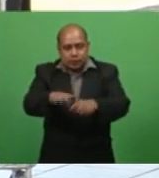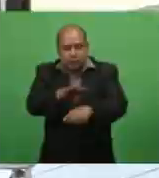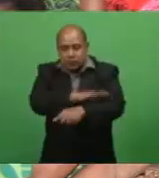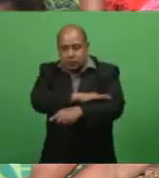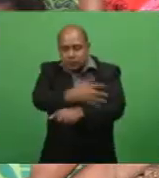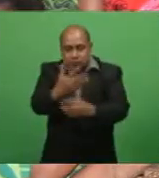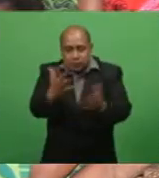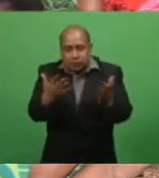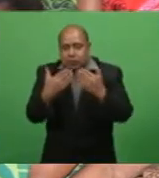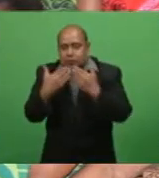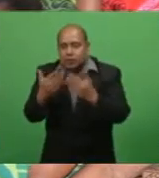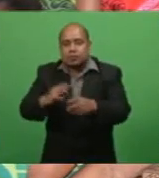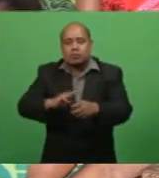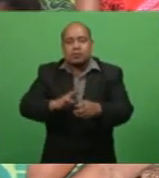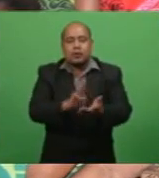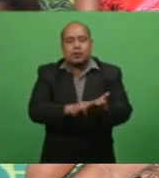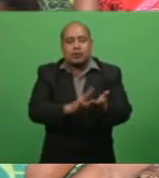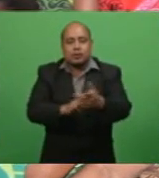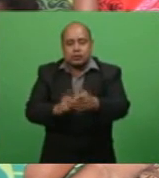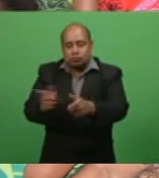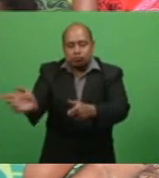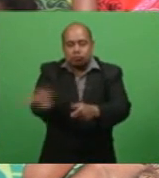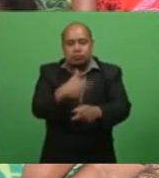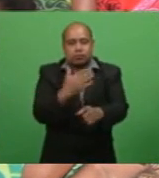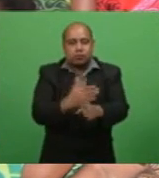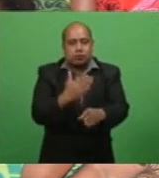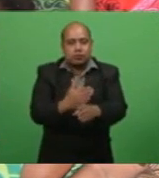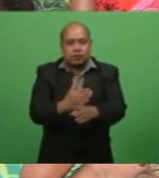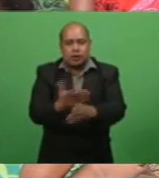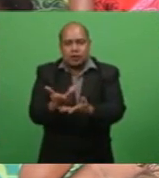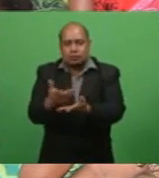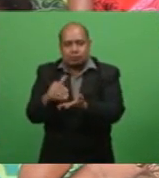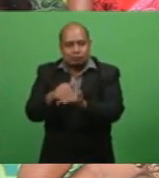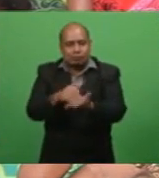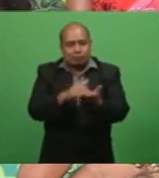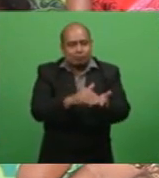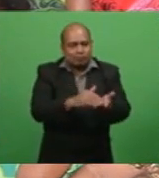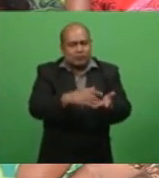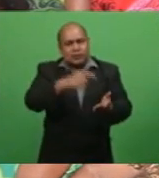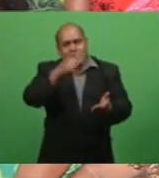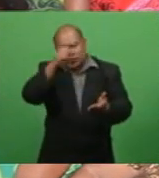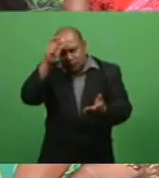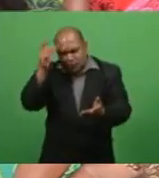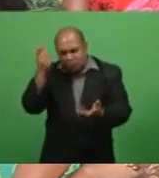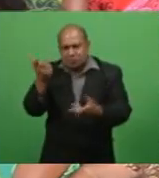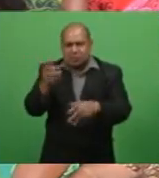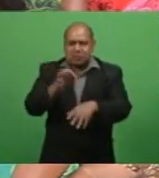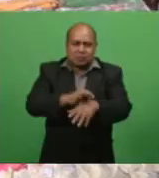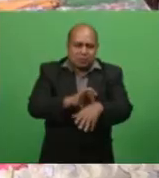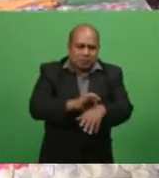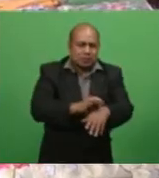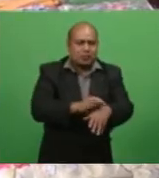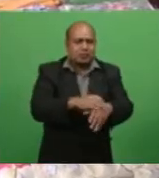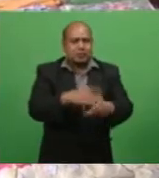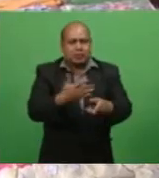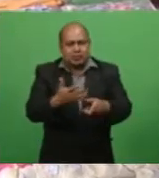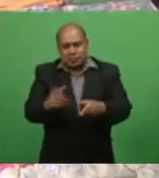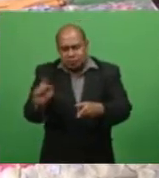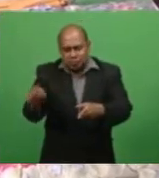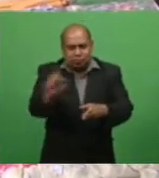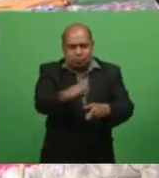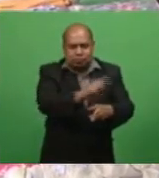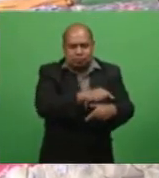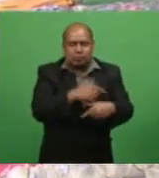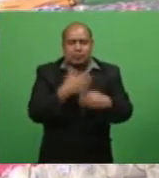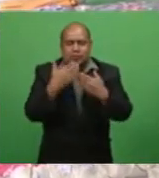hospitals, nurses and fever clinics to help combat the spread of the coronavirus. Bainimarama says he is humbled to witness the